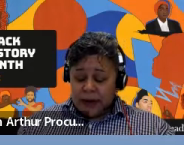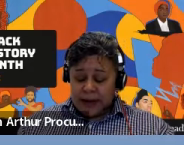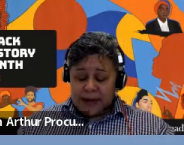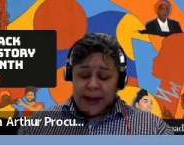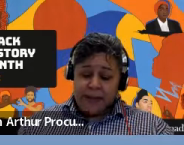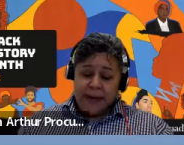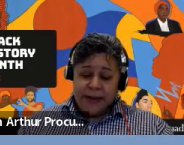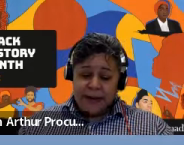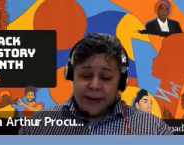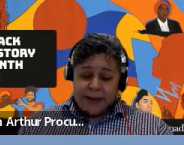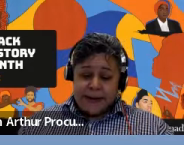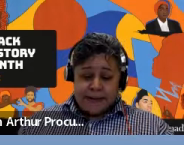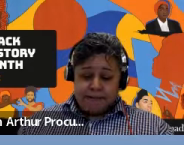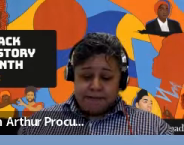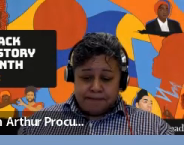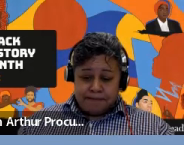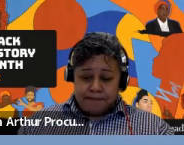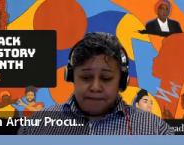we can go to the next slide, please.